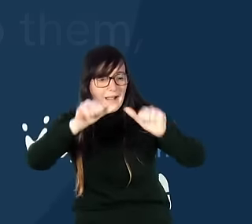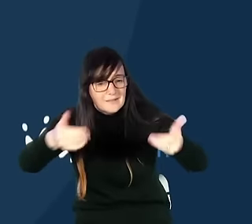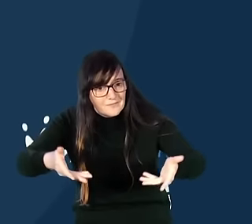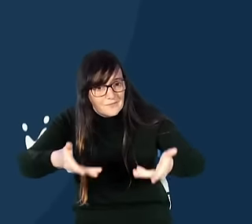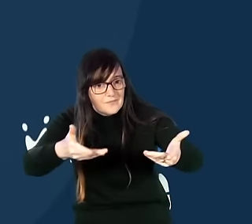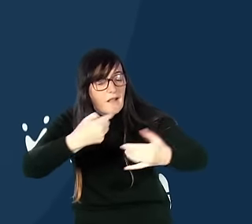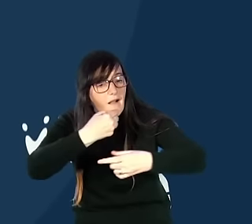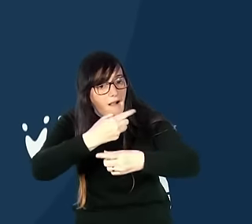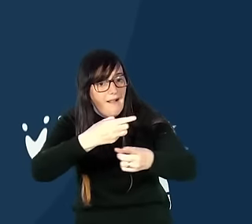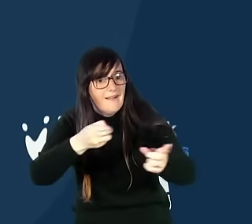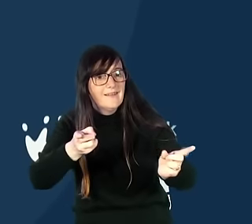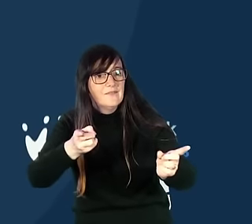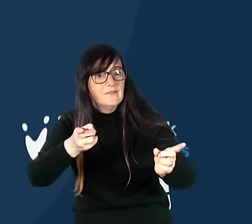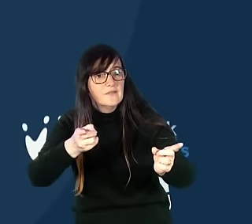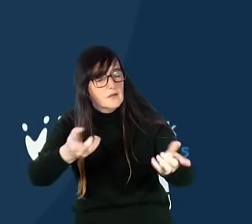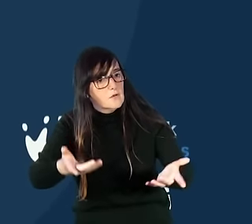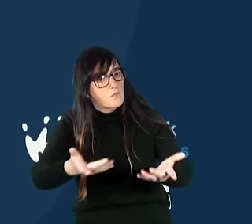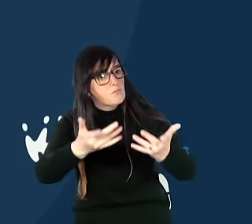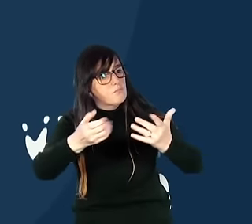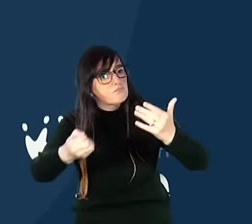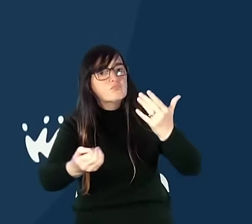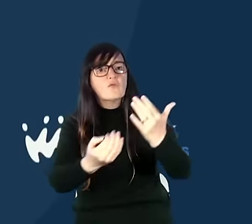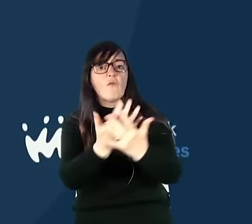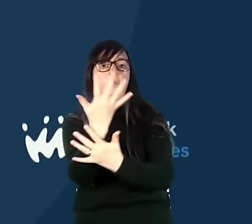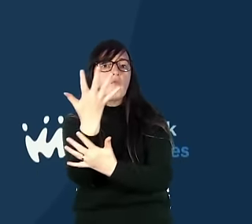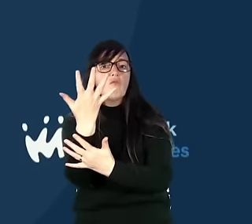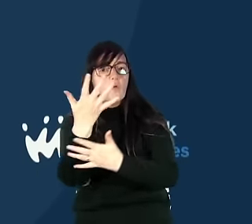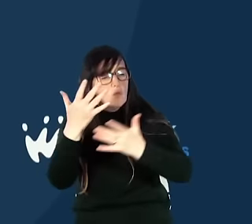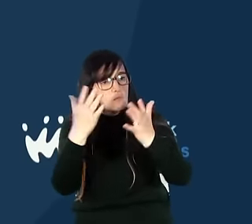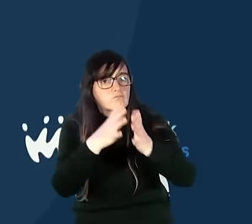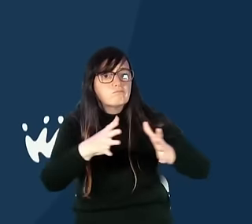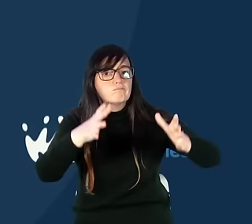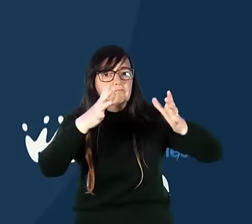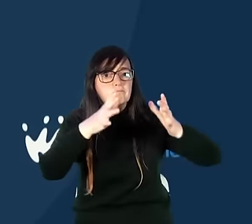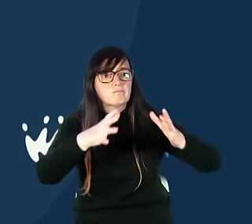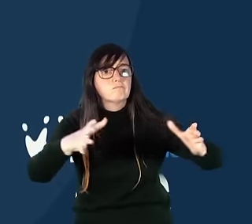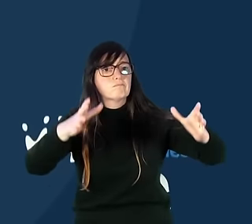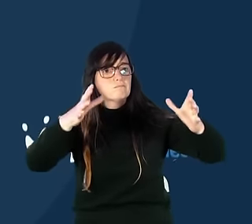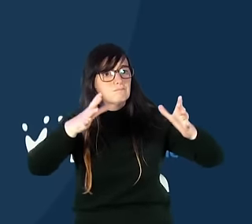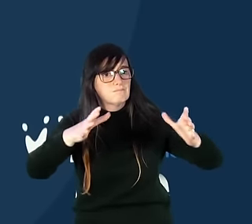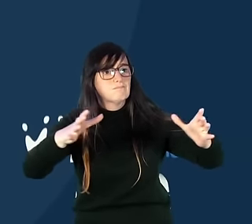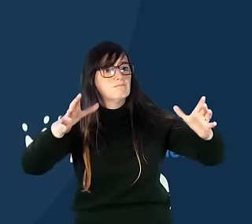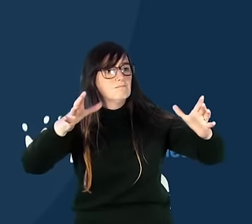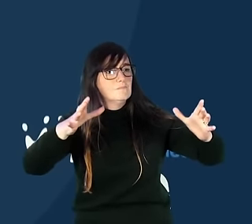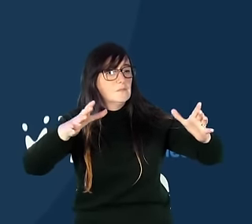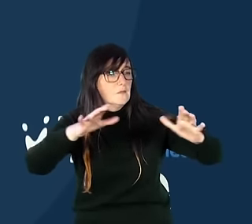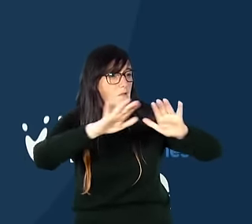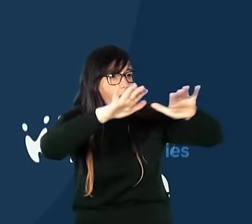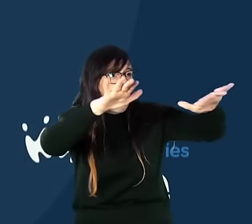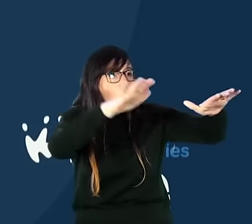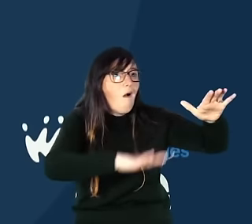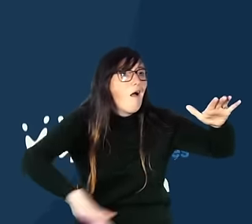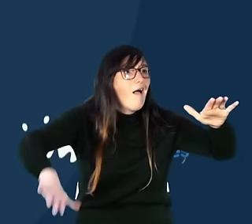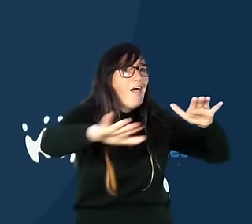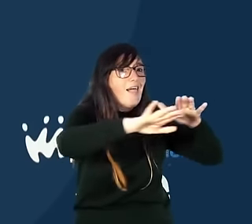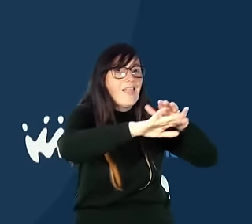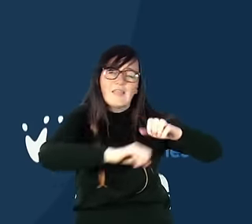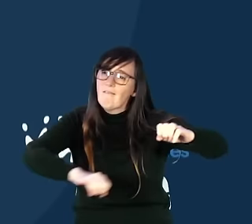them, be fruitful and increase in number. Fill the earth and subdue